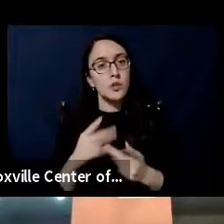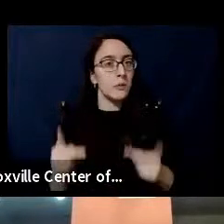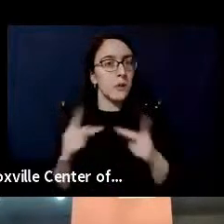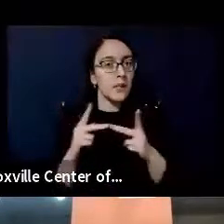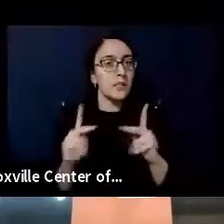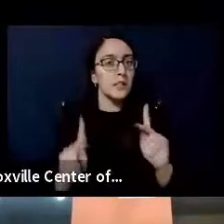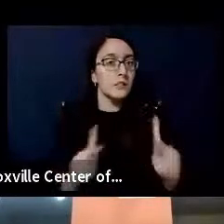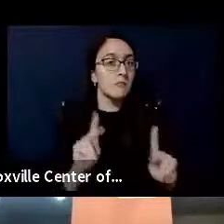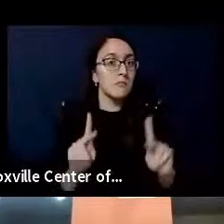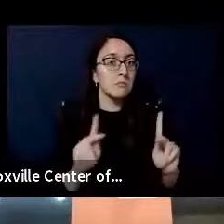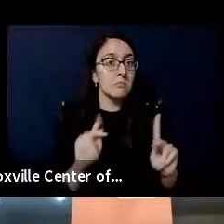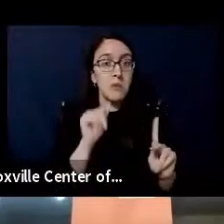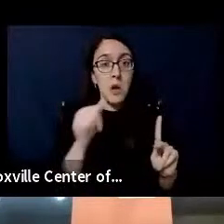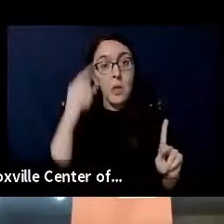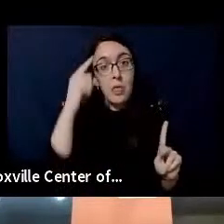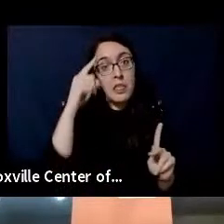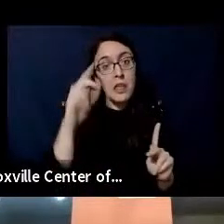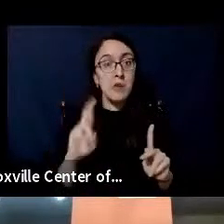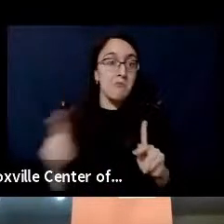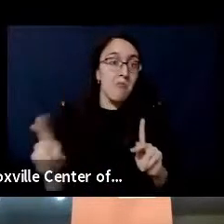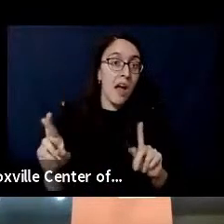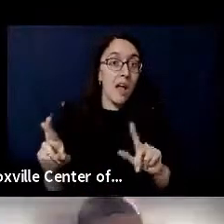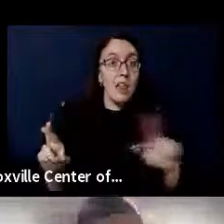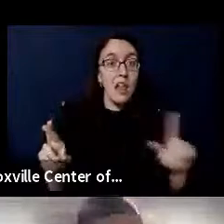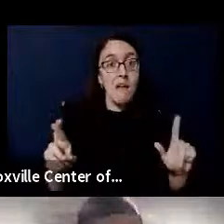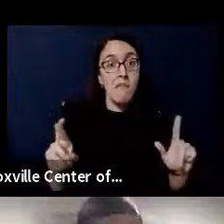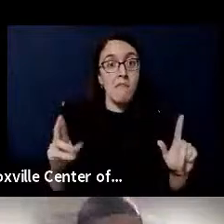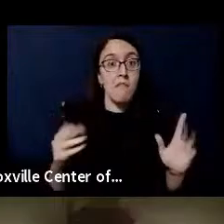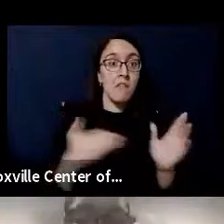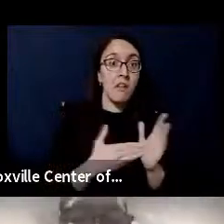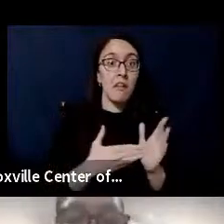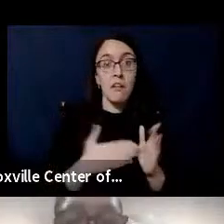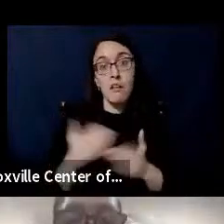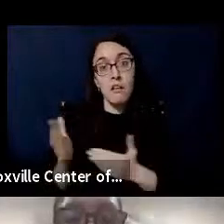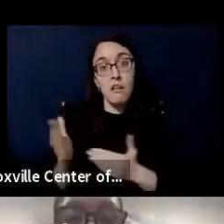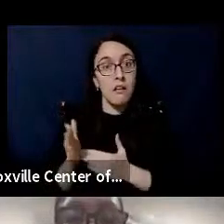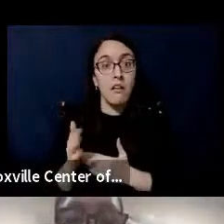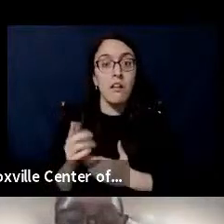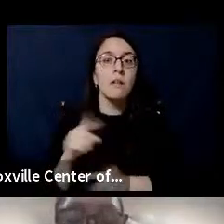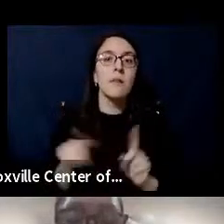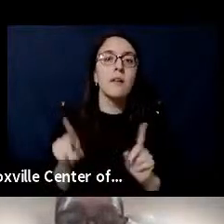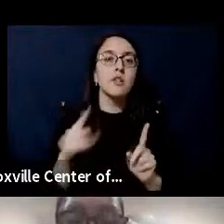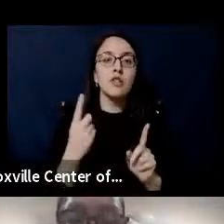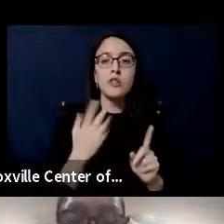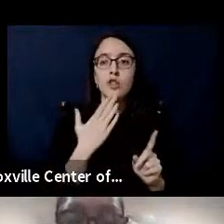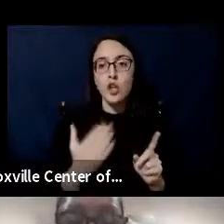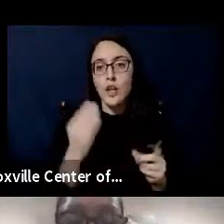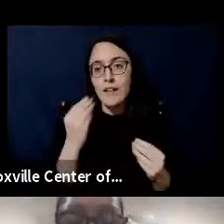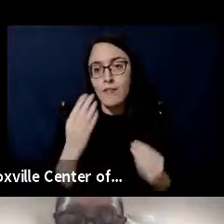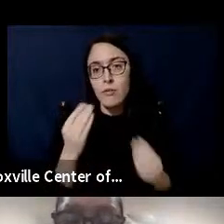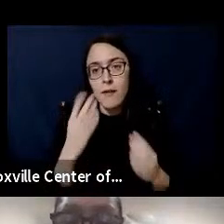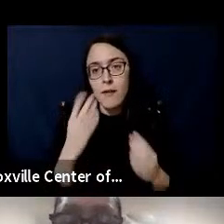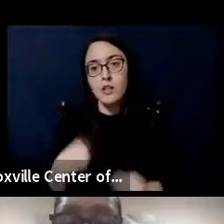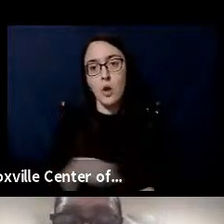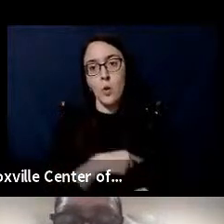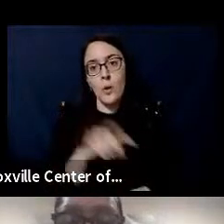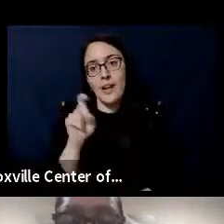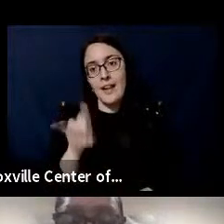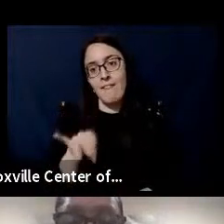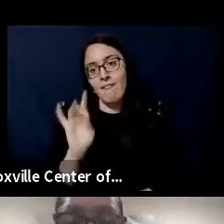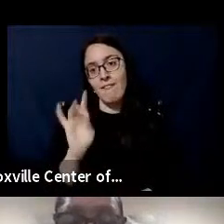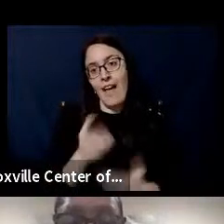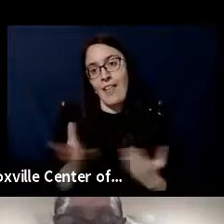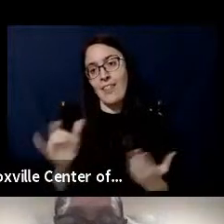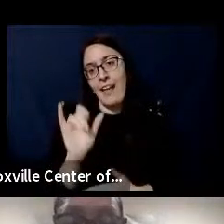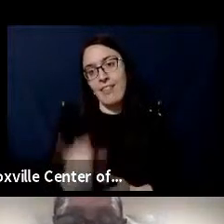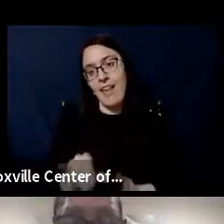think right versus left, but good information. And we as board members need to find things like that and maybe point that